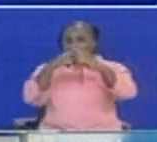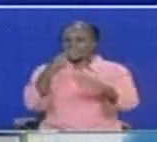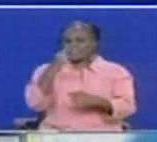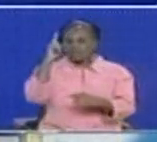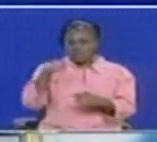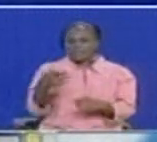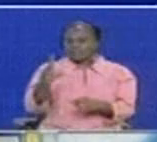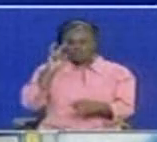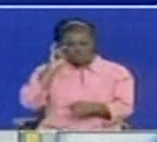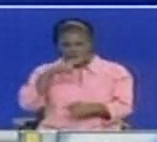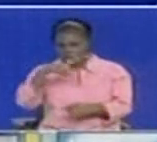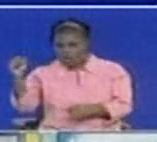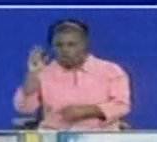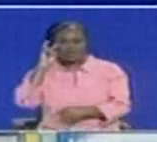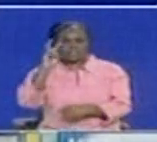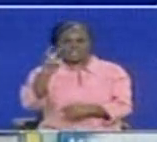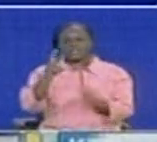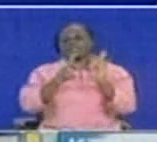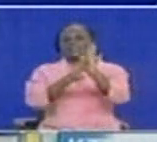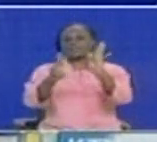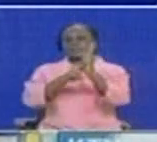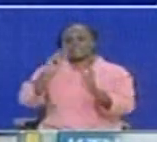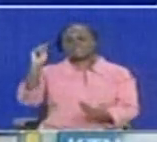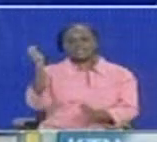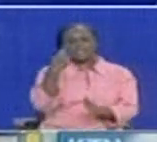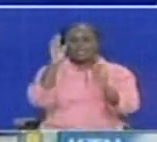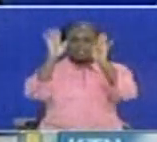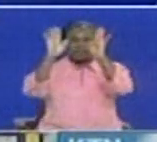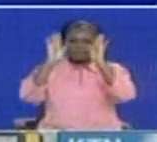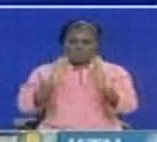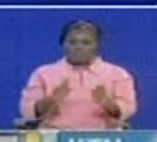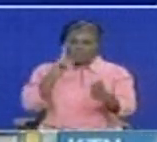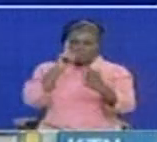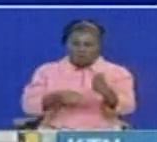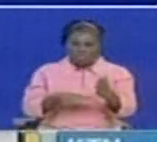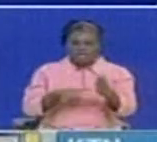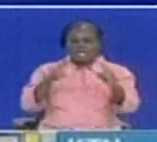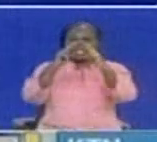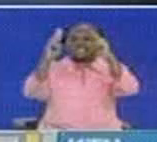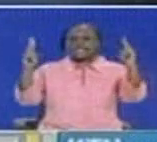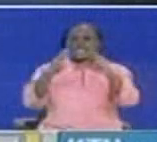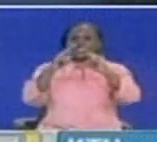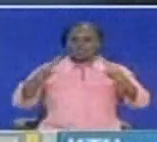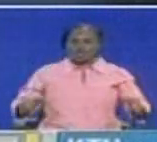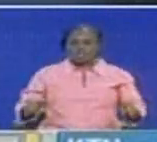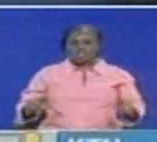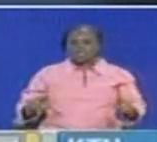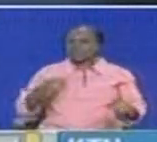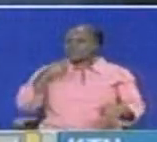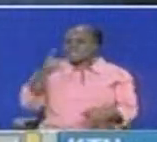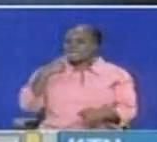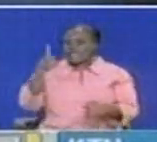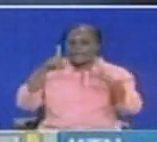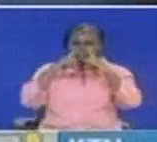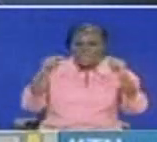saying is, let's go there and see, represent Kenya. Right. And the most important part of all this is also the diaspora. Yes. To whom we have sold the message. Right.